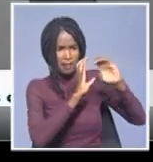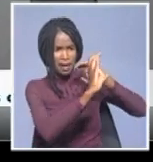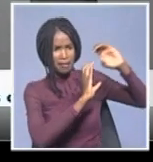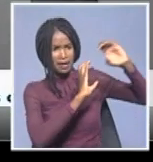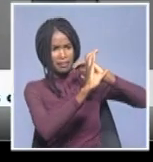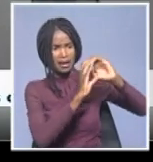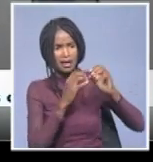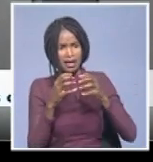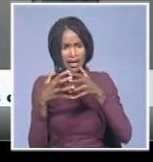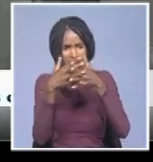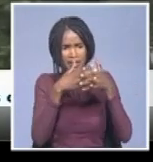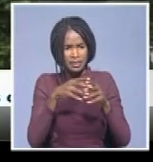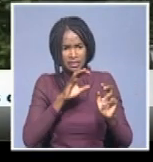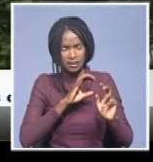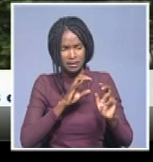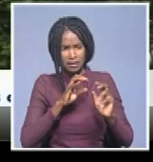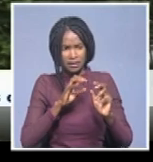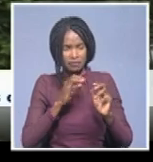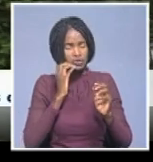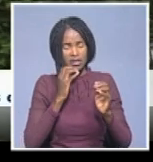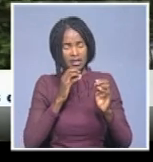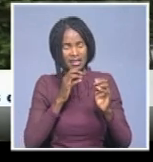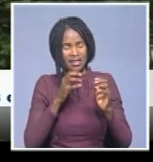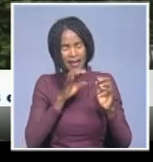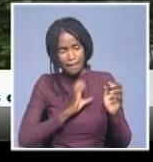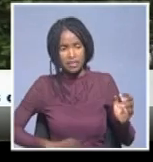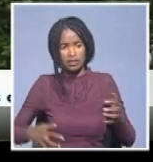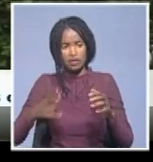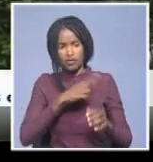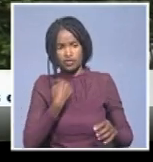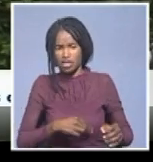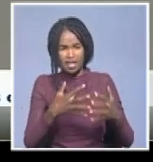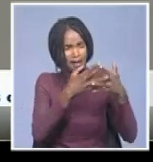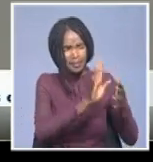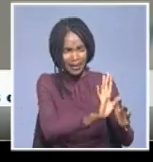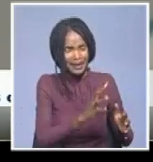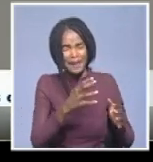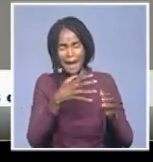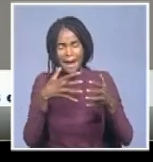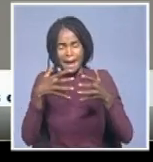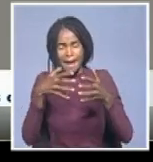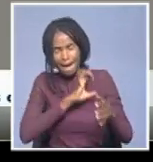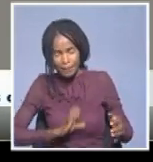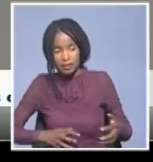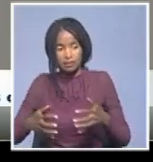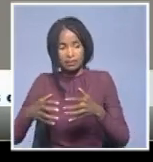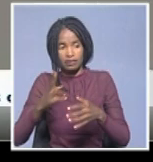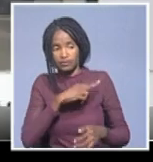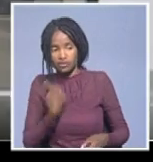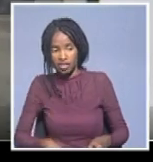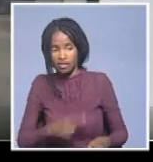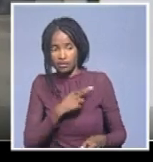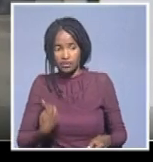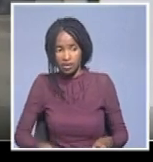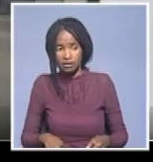with the embassy of China here in Namibia, related both in terms of both our citizens who are in China